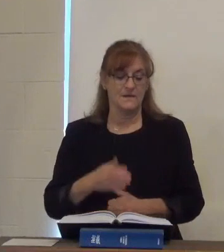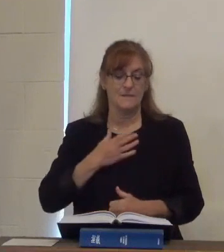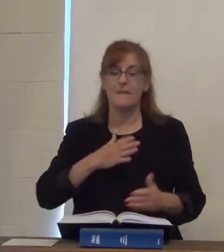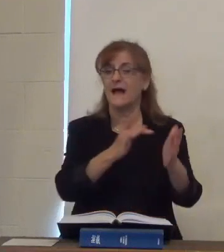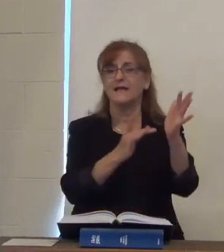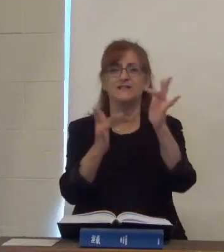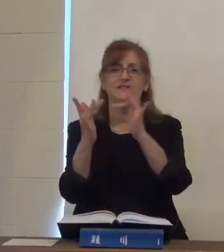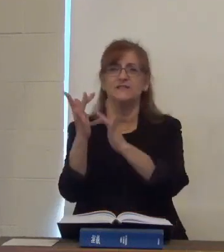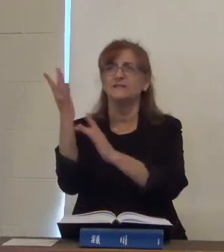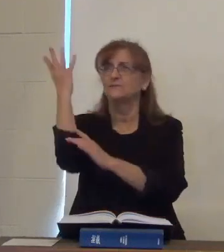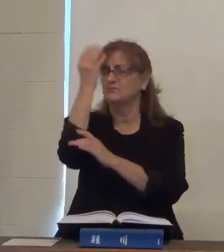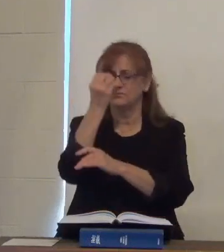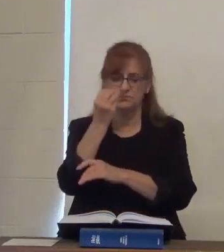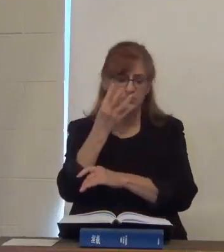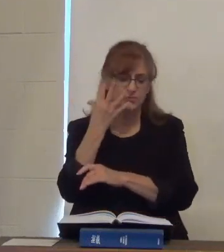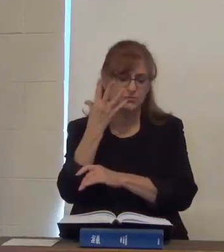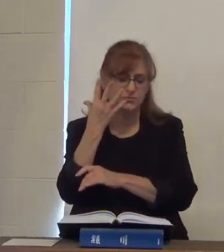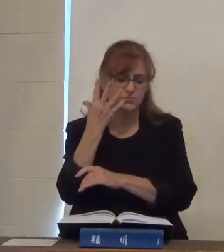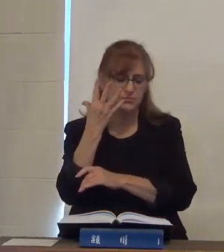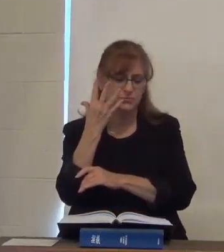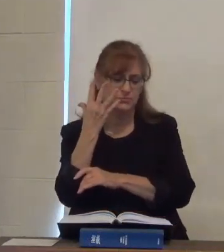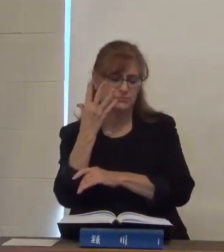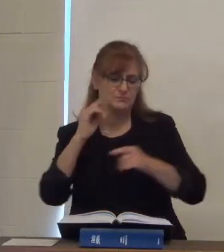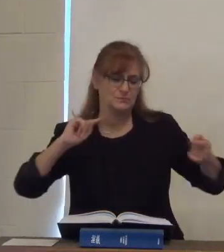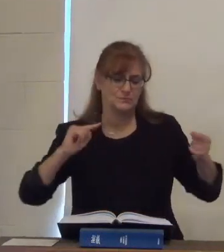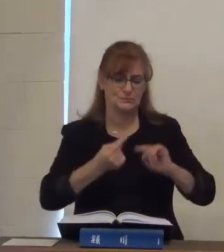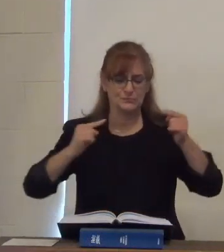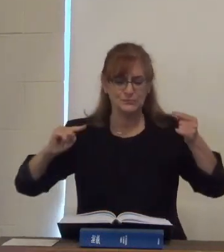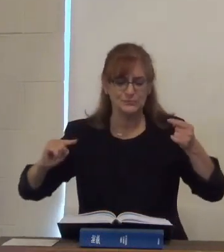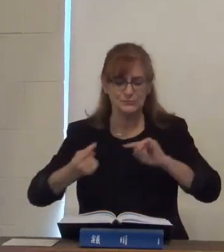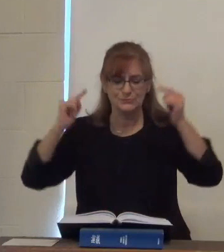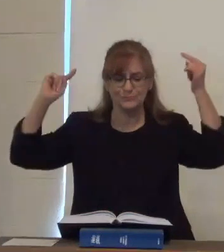My Jesus fair was pierced